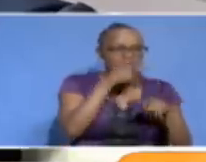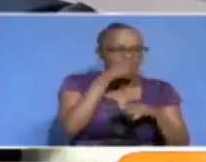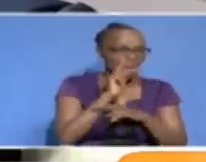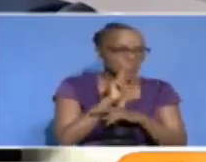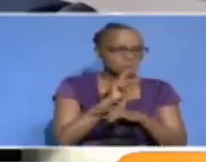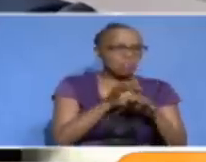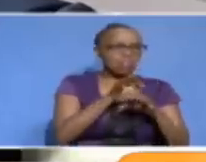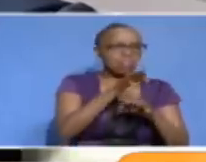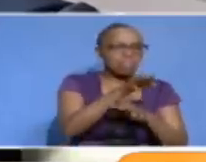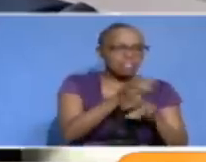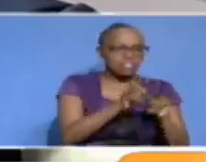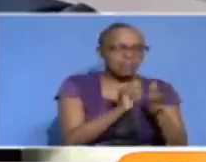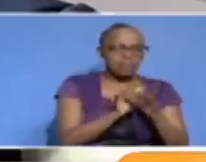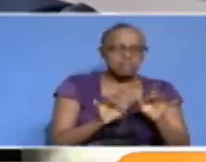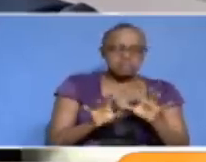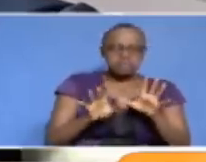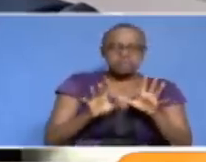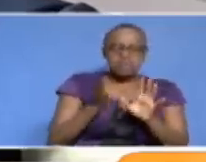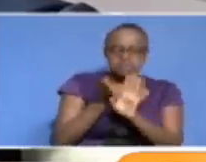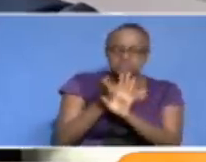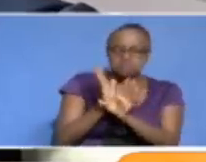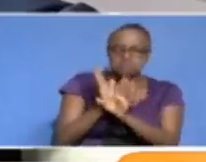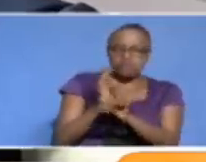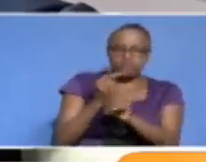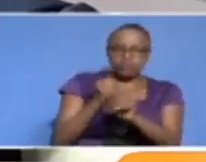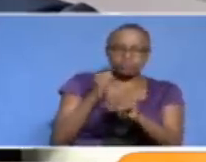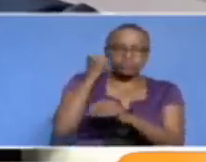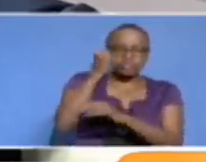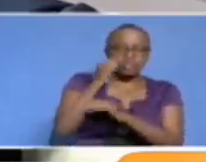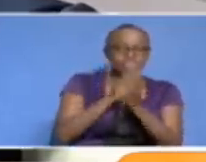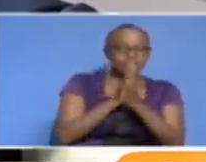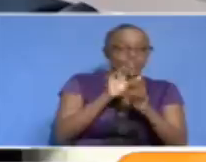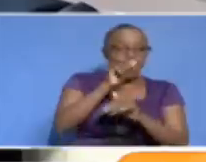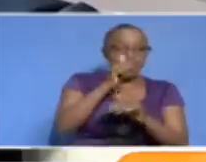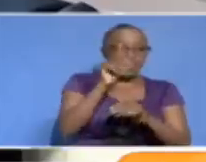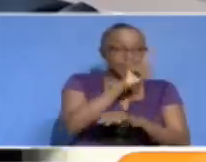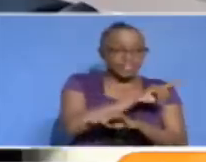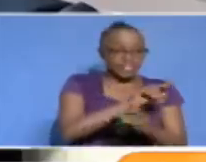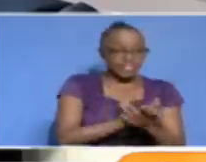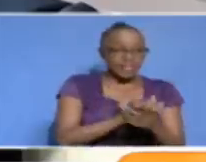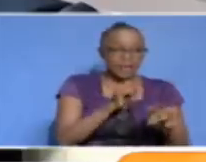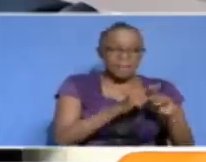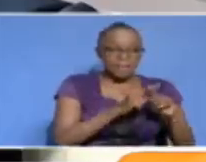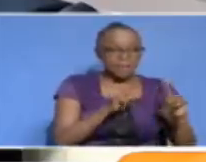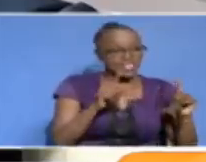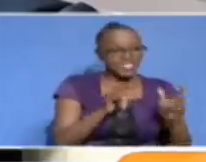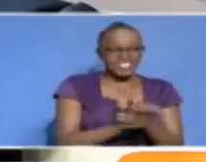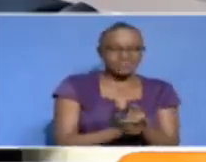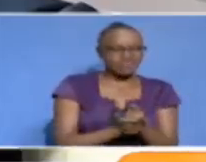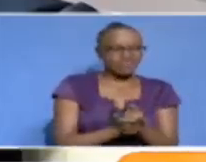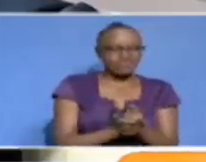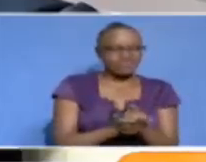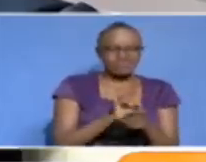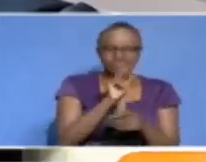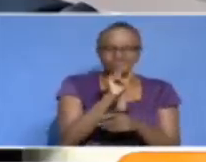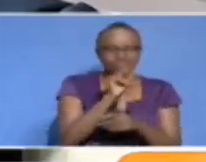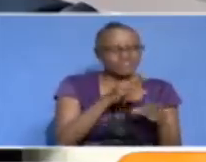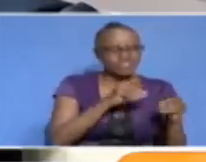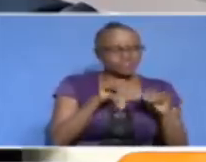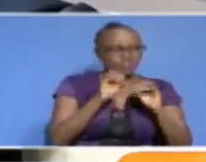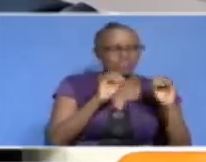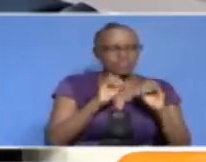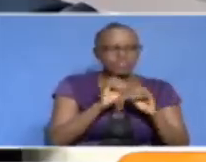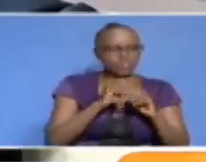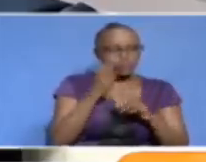exiting. I'm an acha siasa. That is a story for another day. Hmm. But... Haidi Mali? No. Do